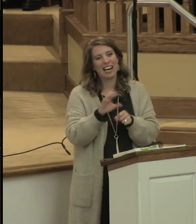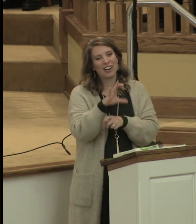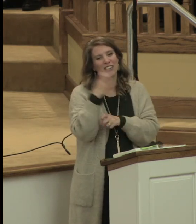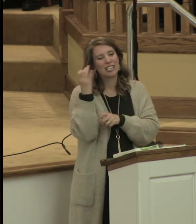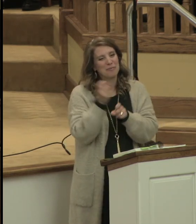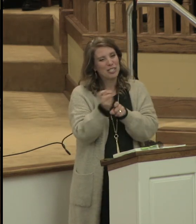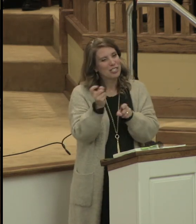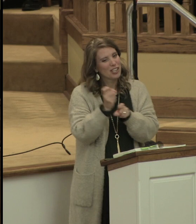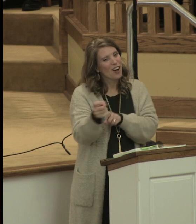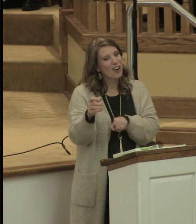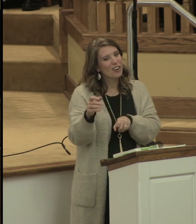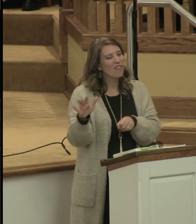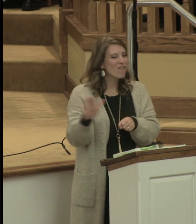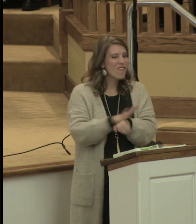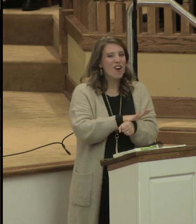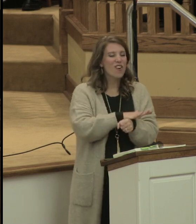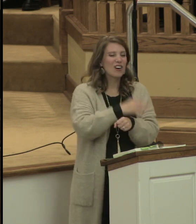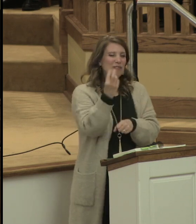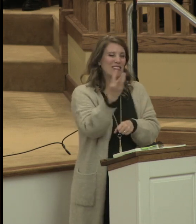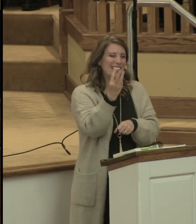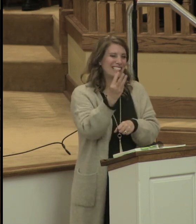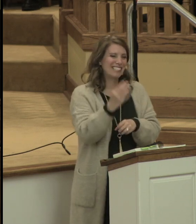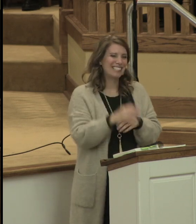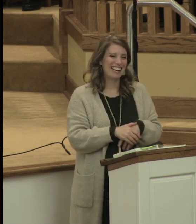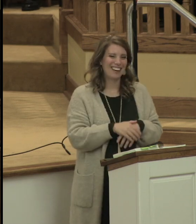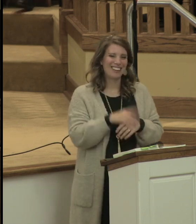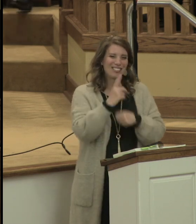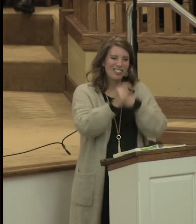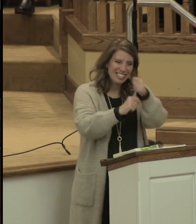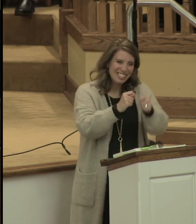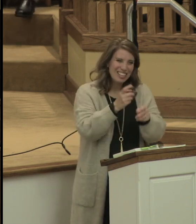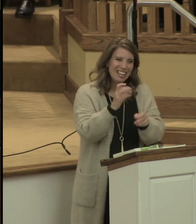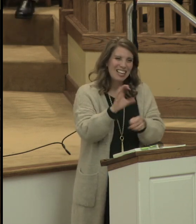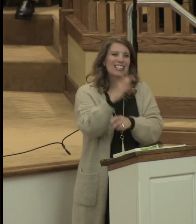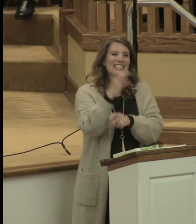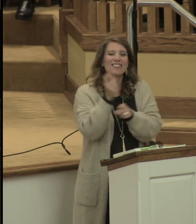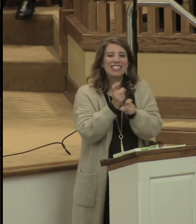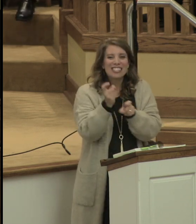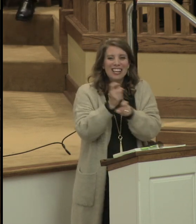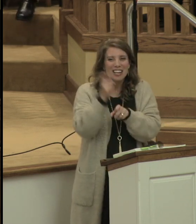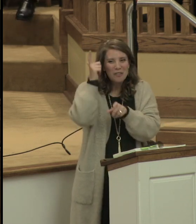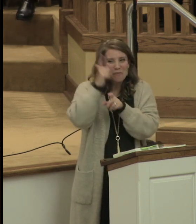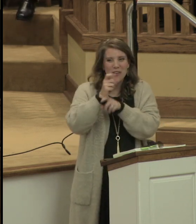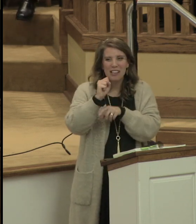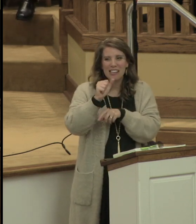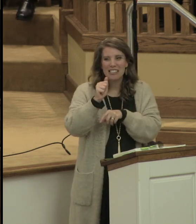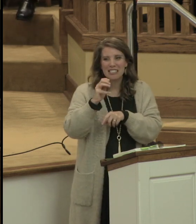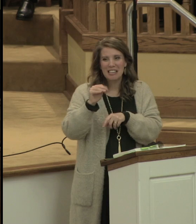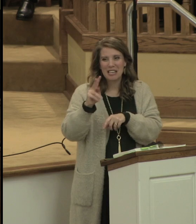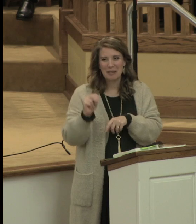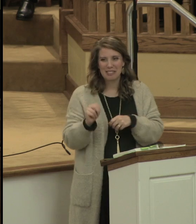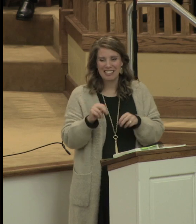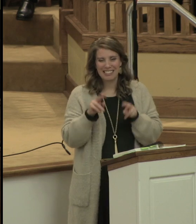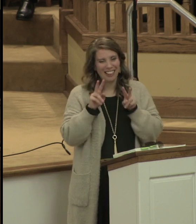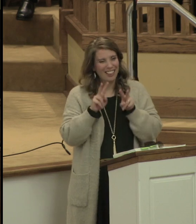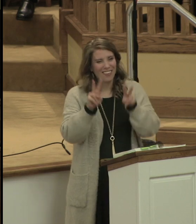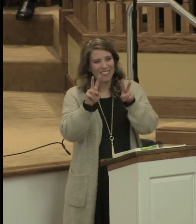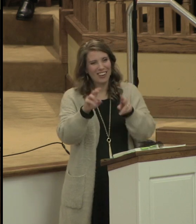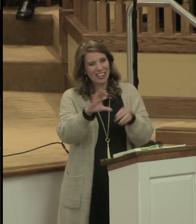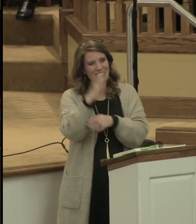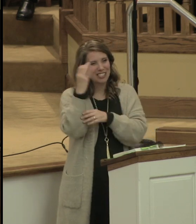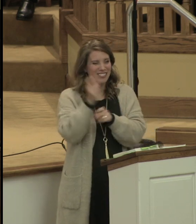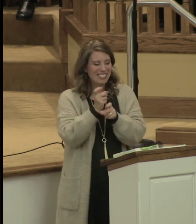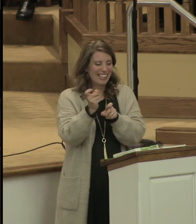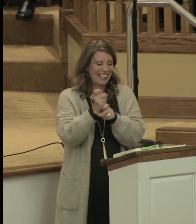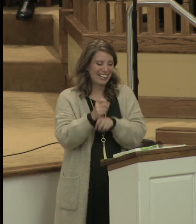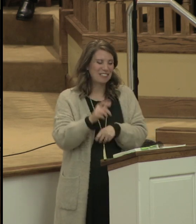Wednesday. And I know the church can't wait. Every year it's a tradition to get Christmas jokes going. Brother Sampson's already looking. He's so excited about my Christmas jokes. All right, let's look at